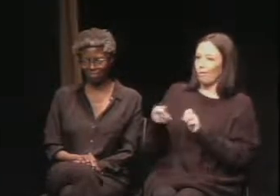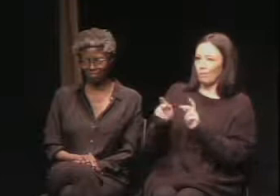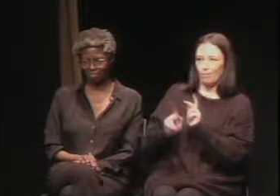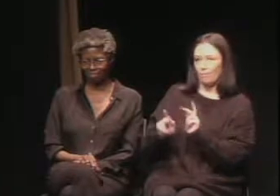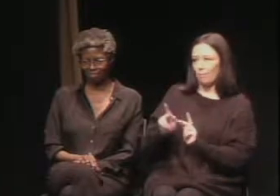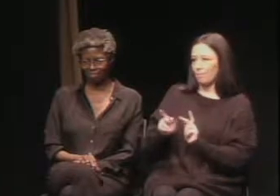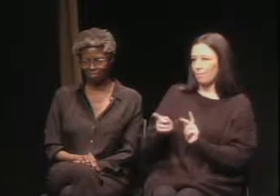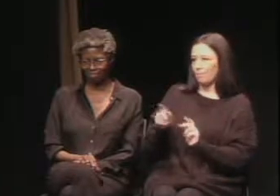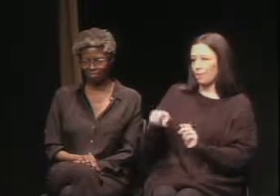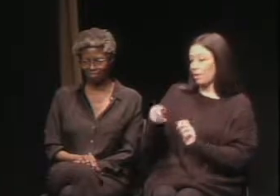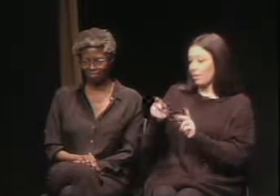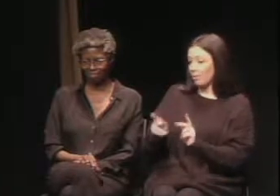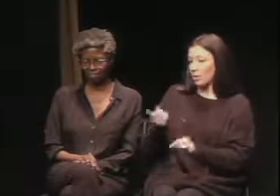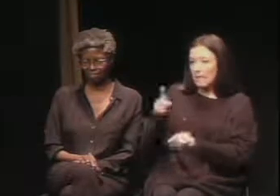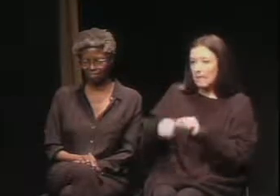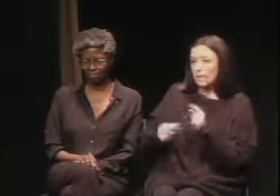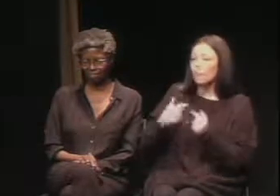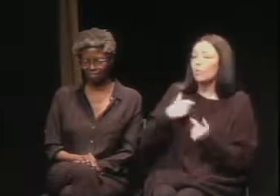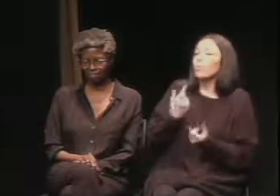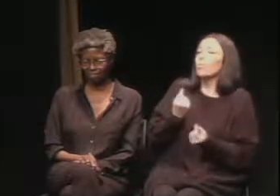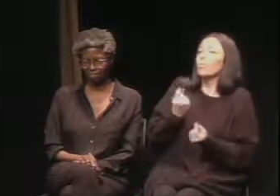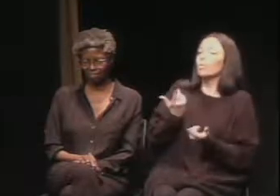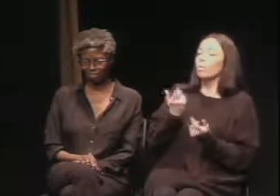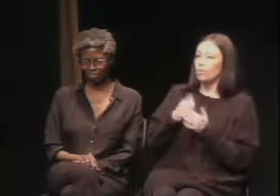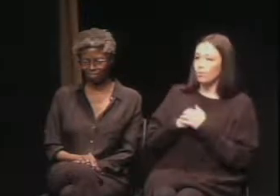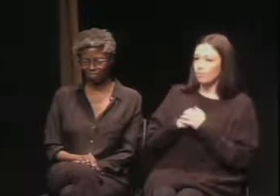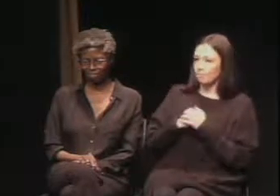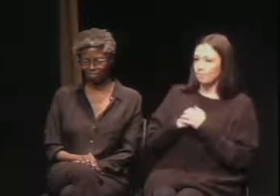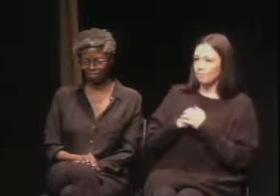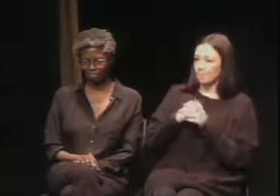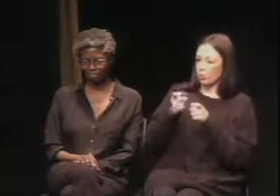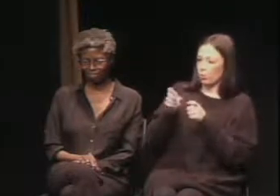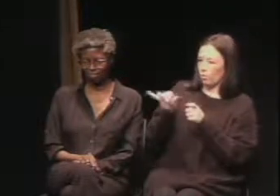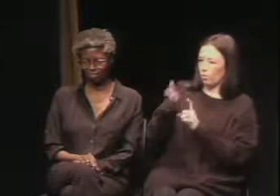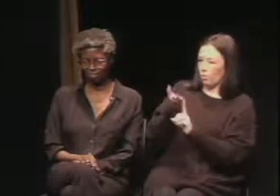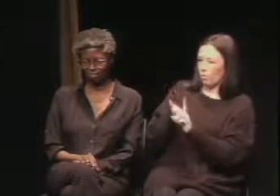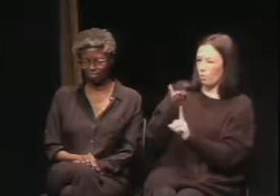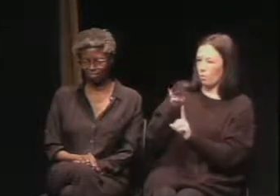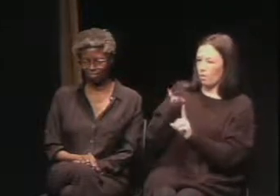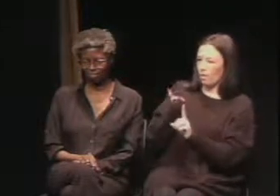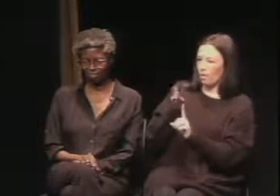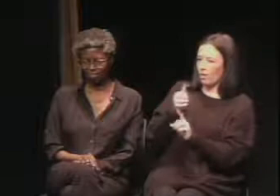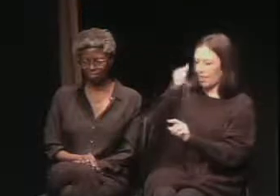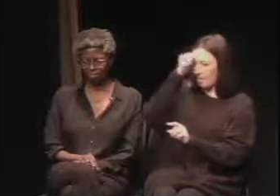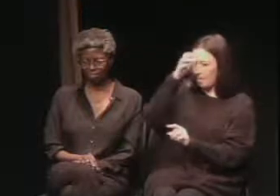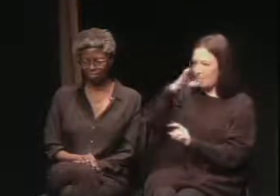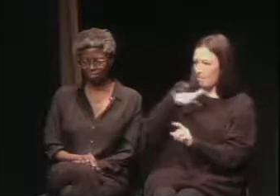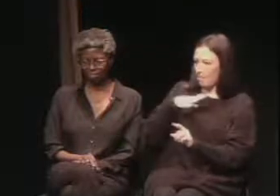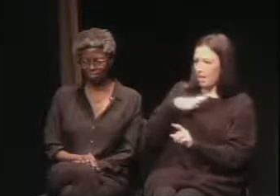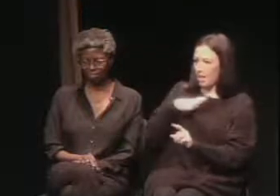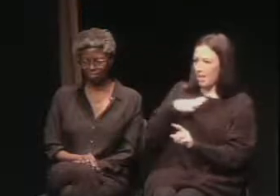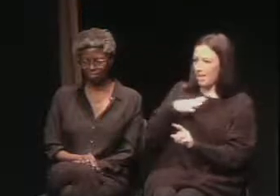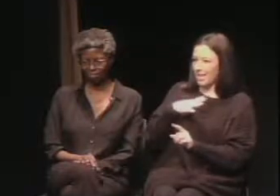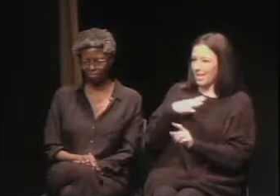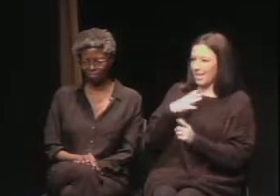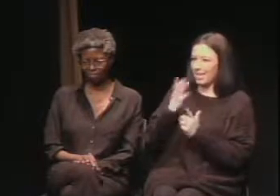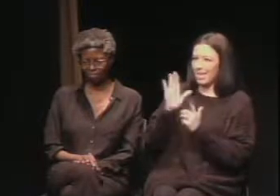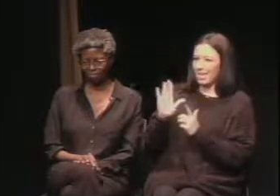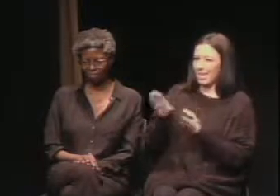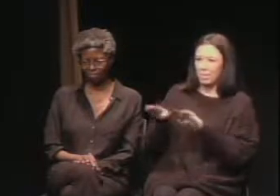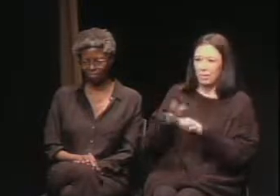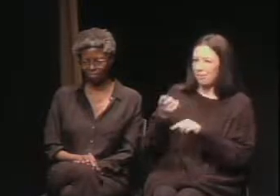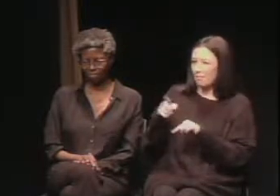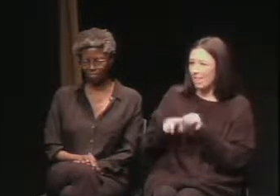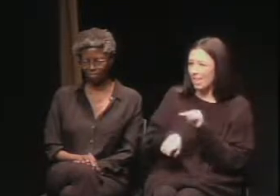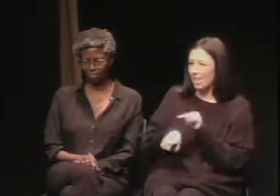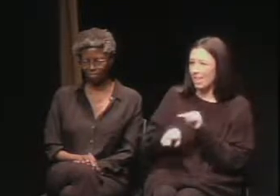person. Right. There's nothing that I could do to control what that man does or doesn't do at all. Right. I